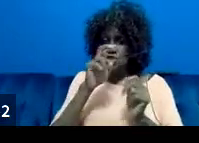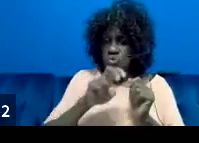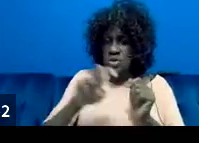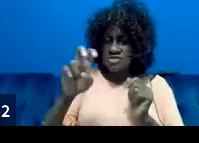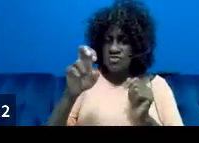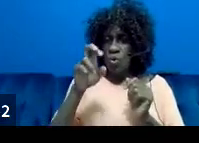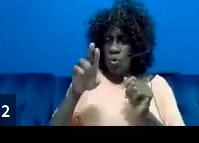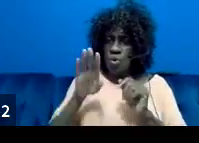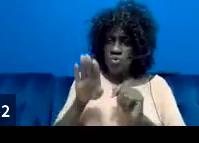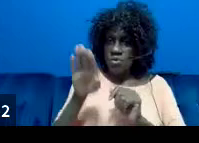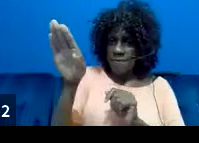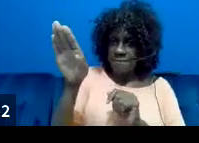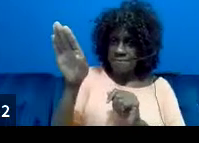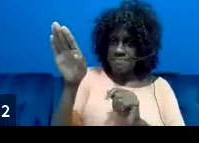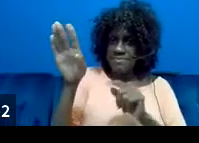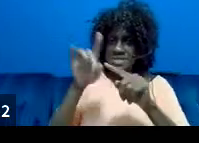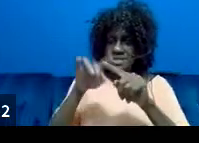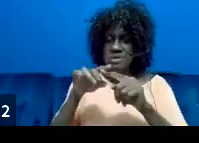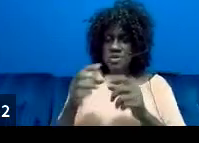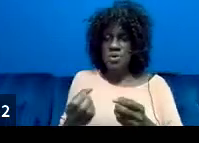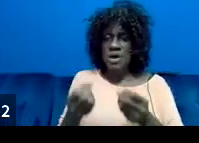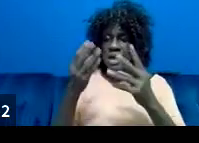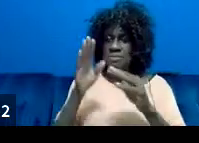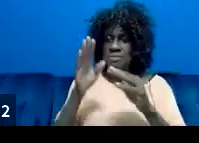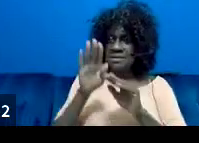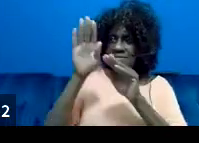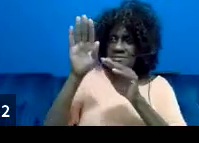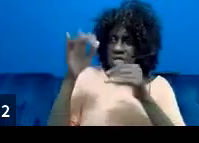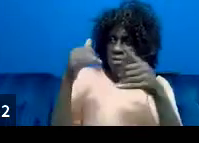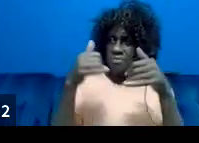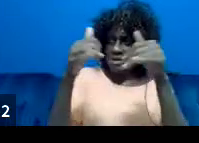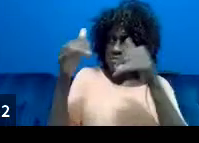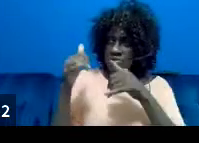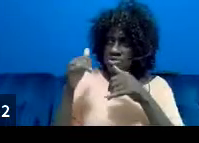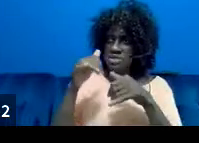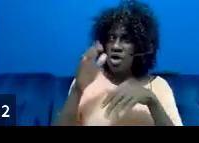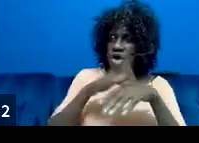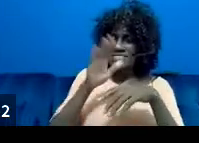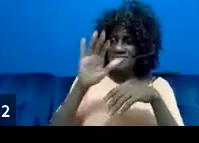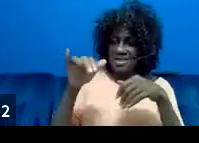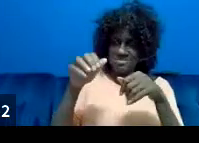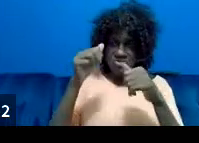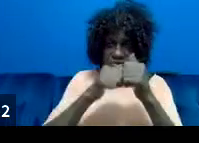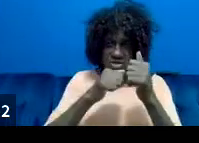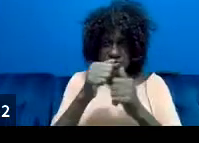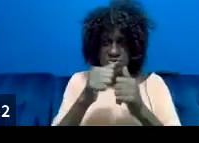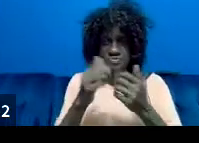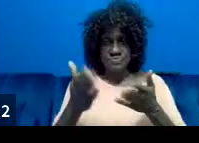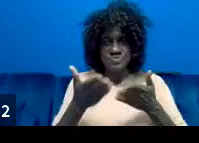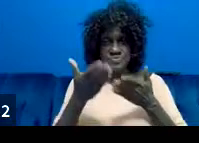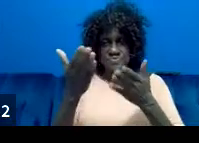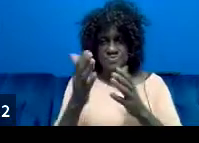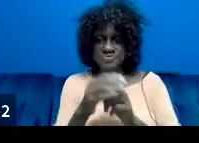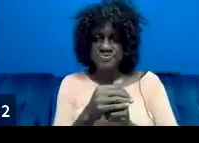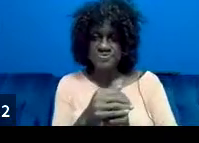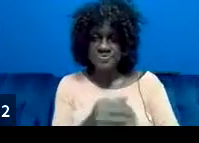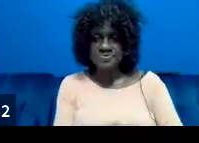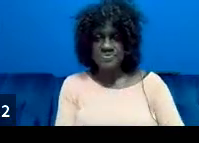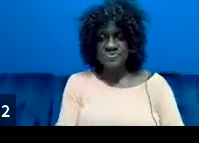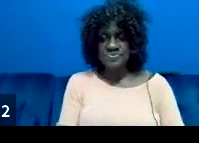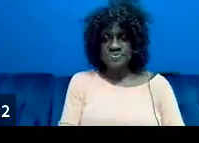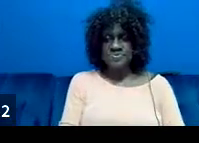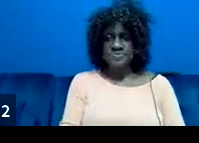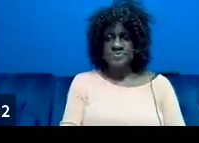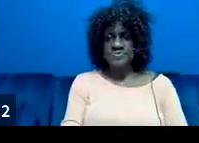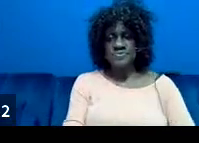or ramp based on the number of elevated play components provided on that structure. It's 50%. So